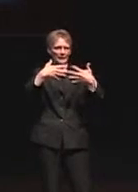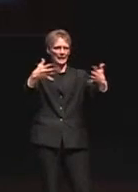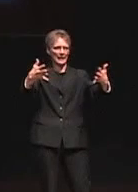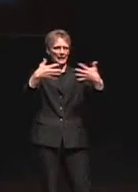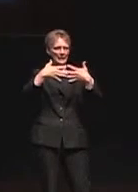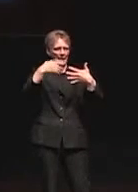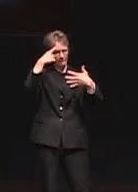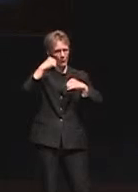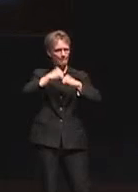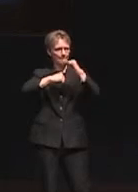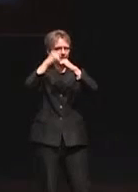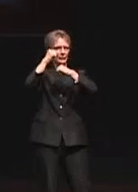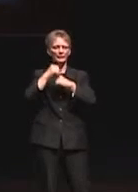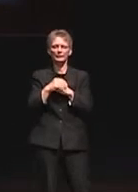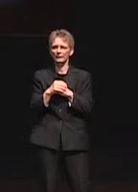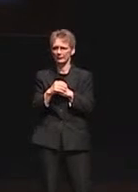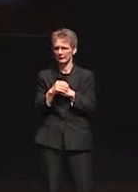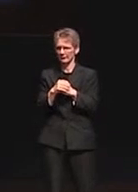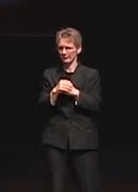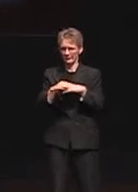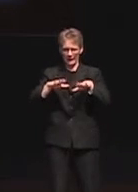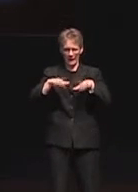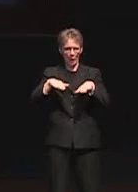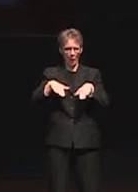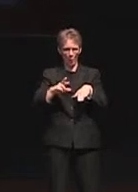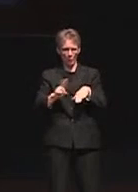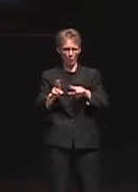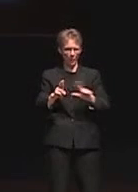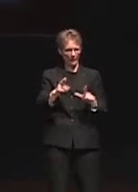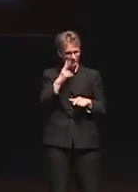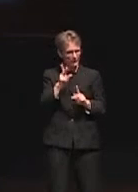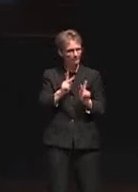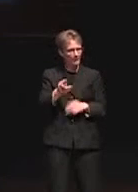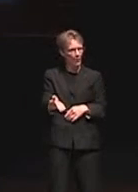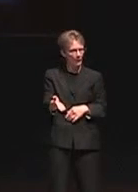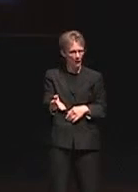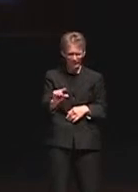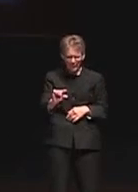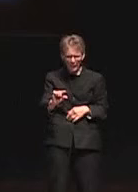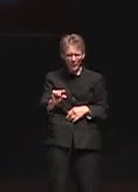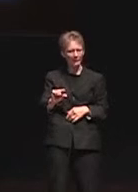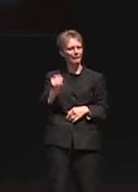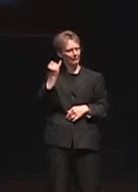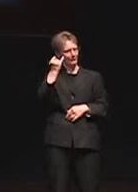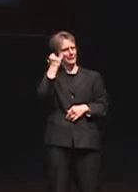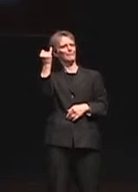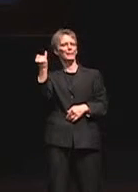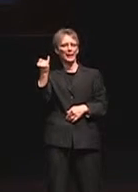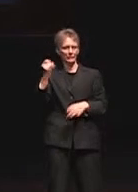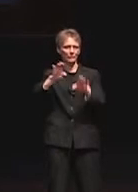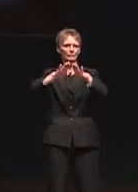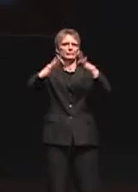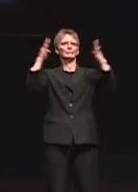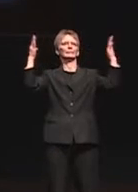building. Okay, if you look in the lower right and left, there are people there. So you can imagine the size of this door. It was the door to the